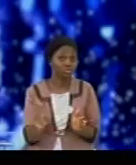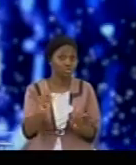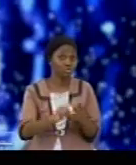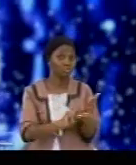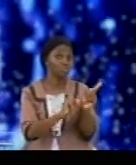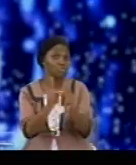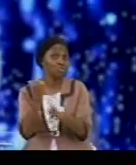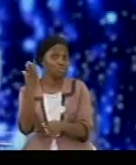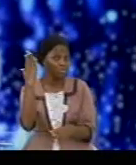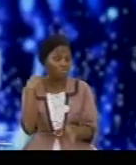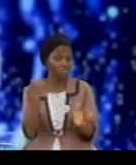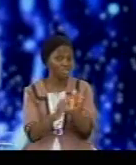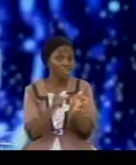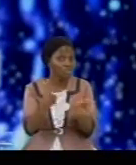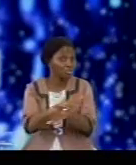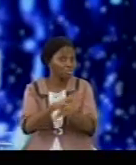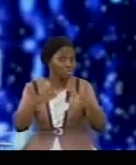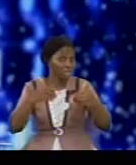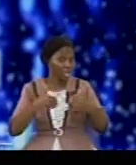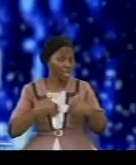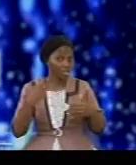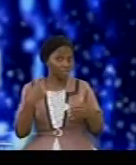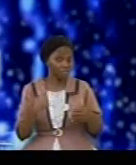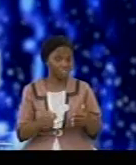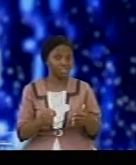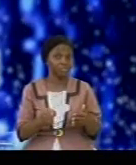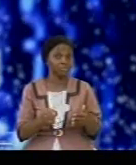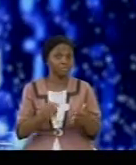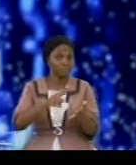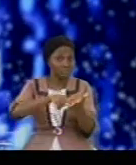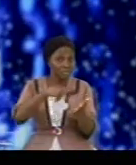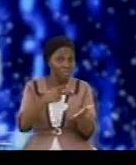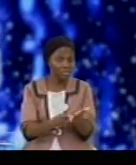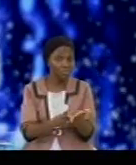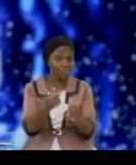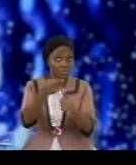more. Some friends you used to keep,